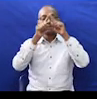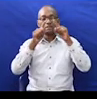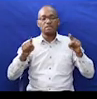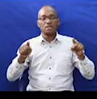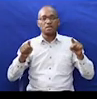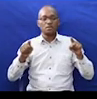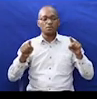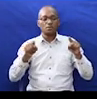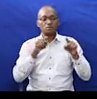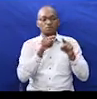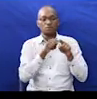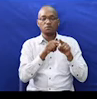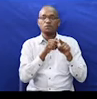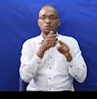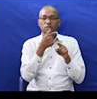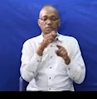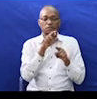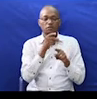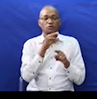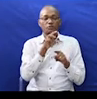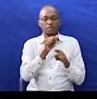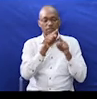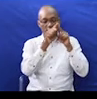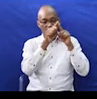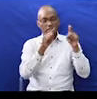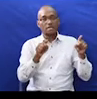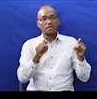and the metron means measure.